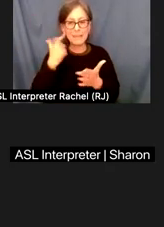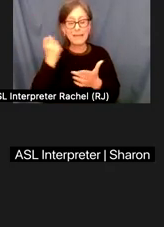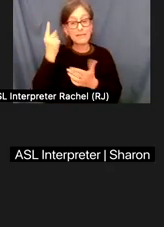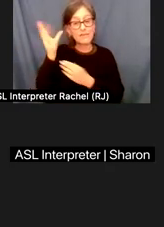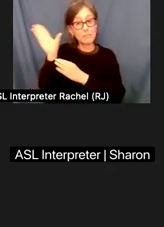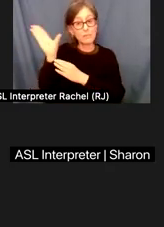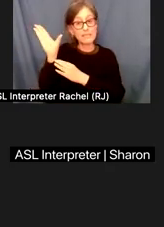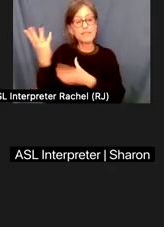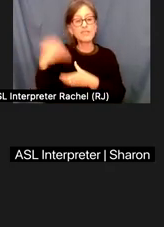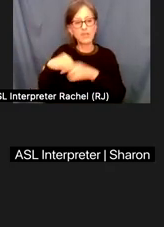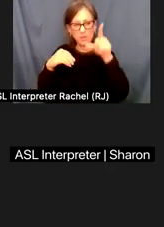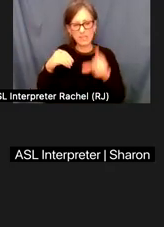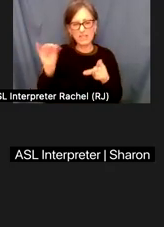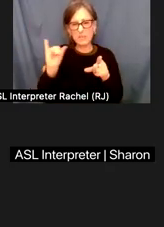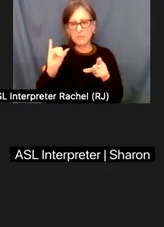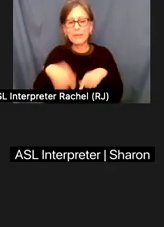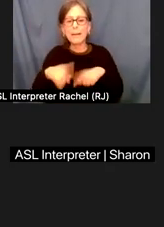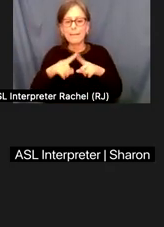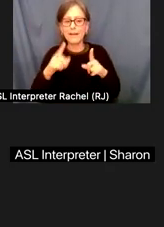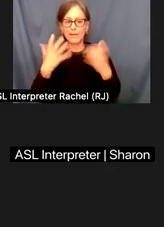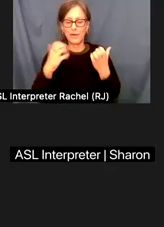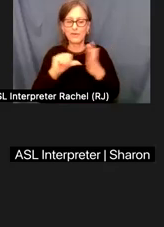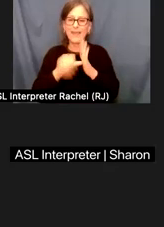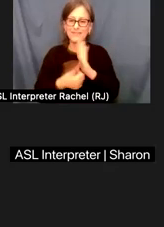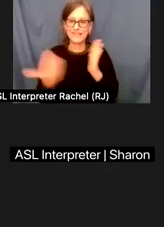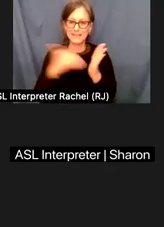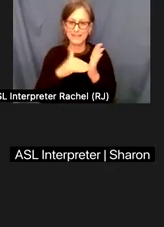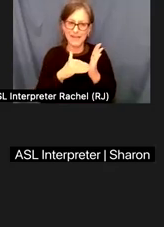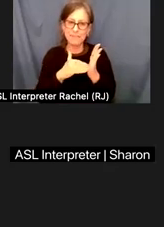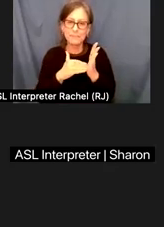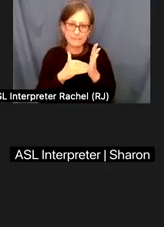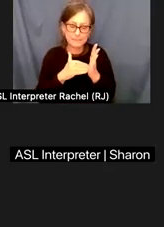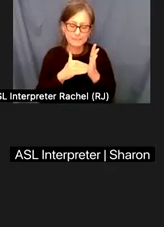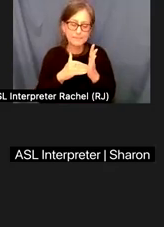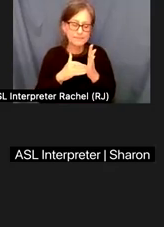presentation includes these. This is kind of, I just wanted to emphasize